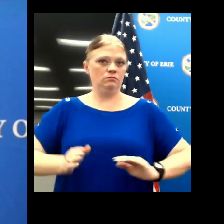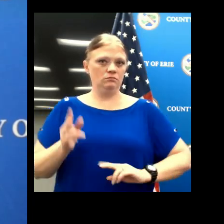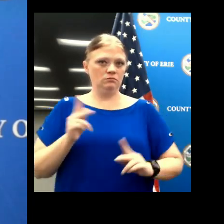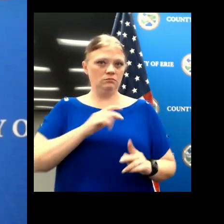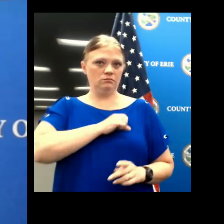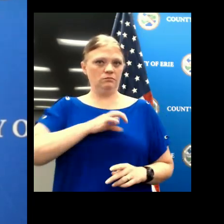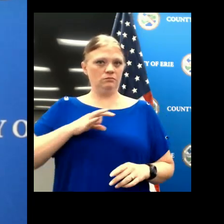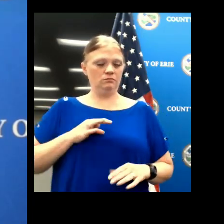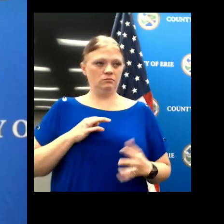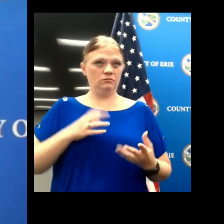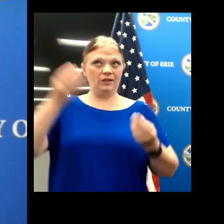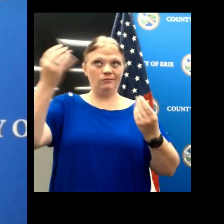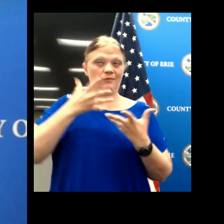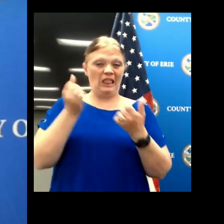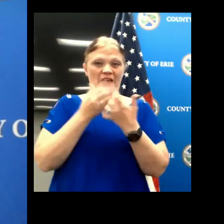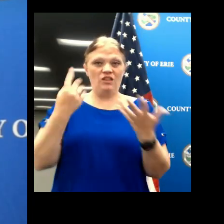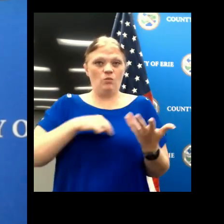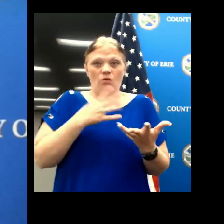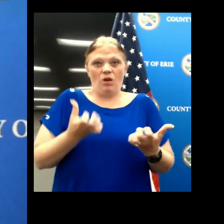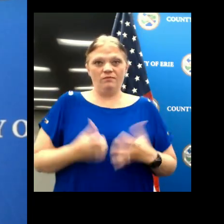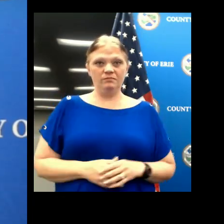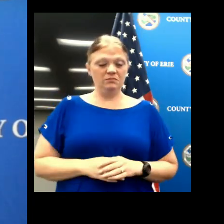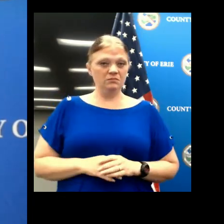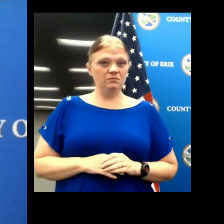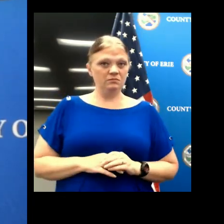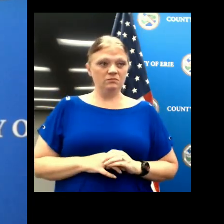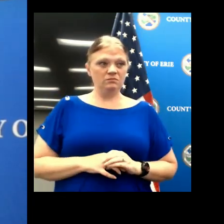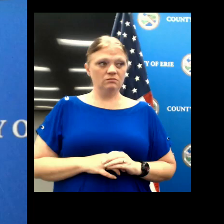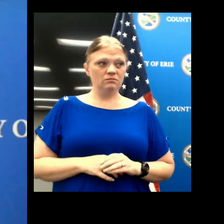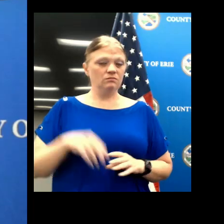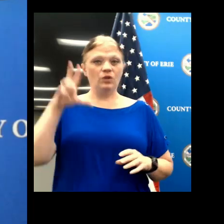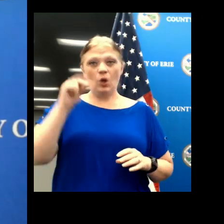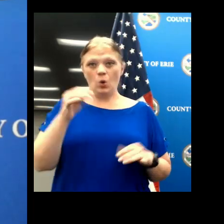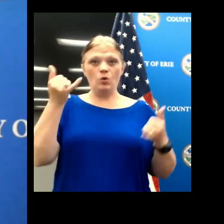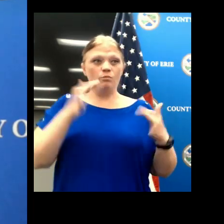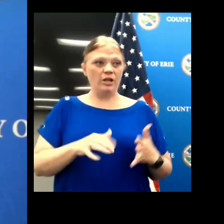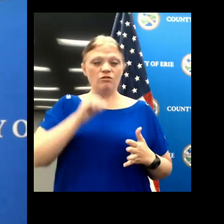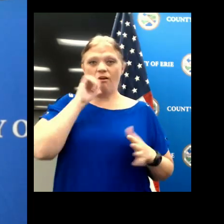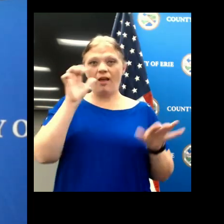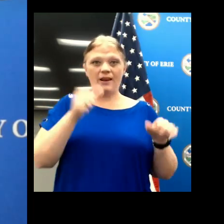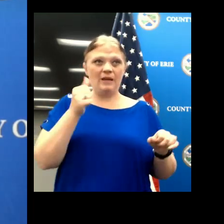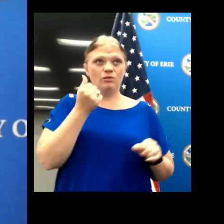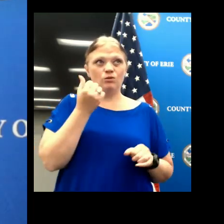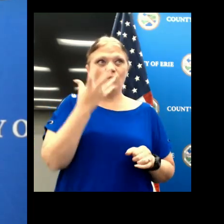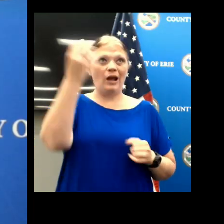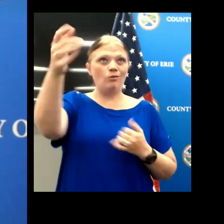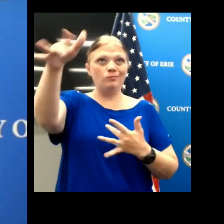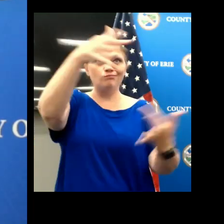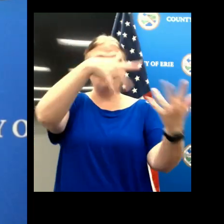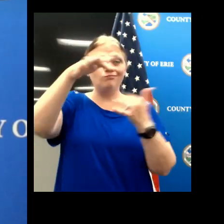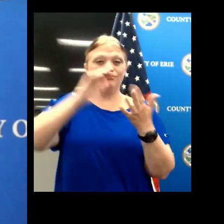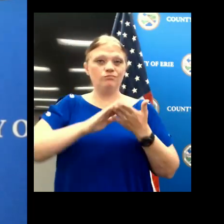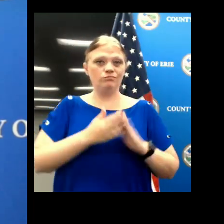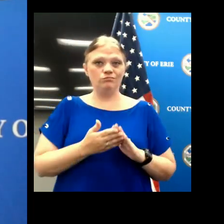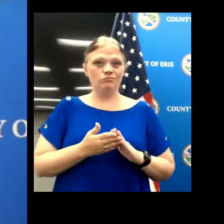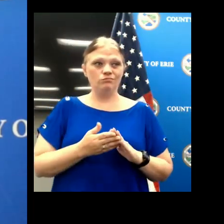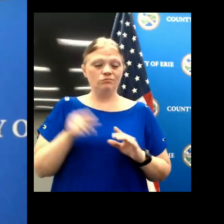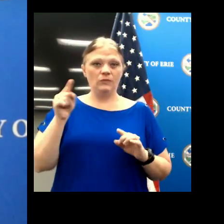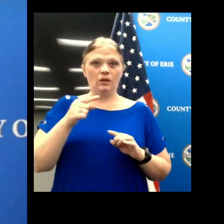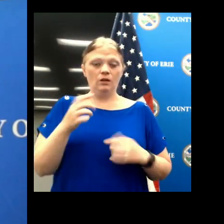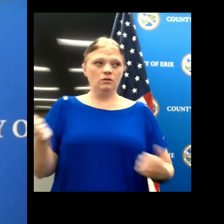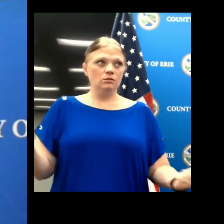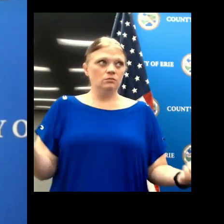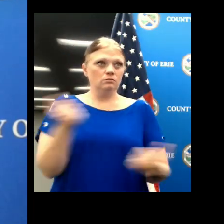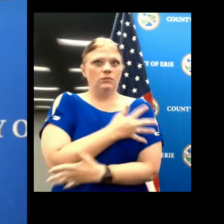was basically everything we wanted, which is, no, the players are not going to be able to go out into your community. And they're petrified of